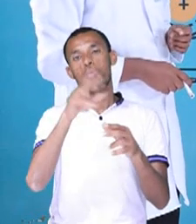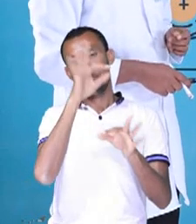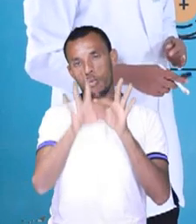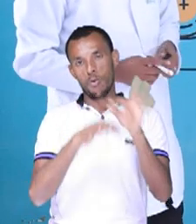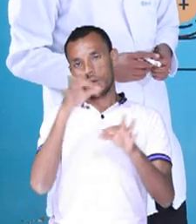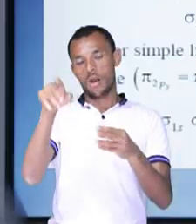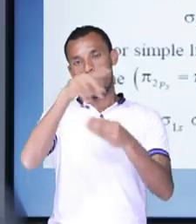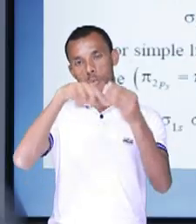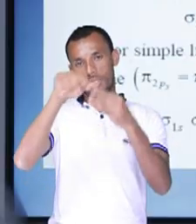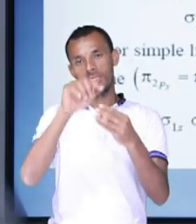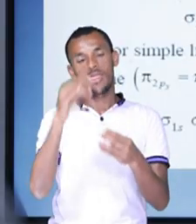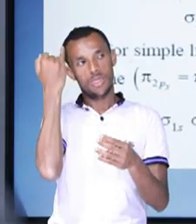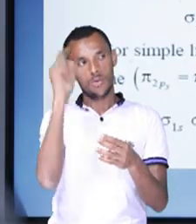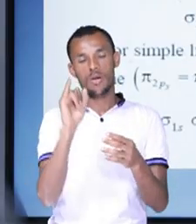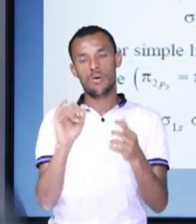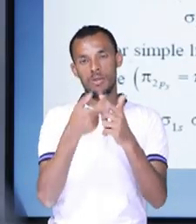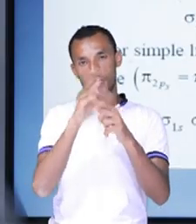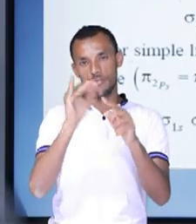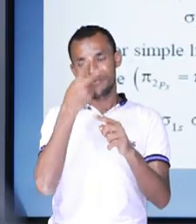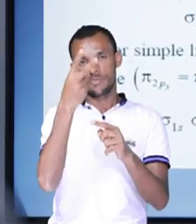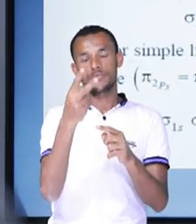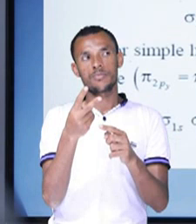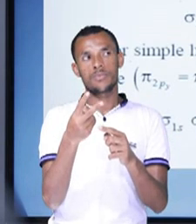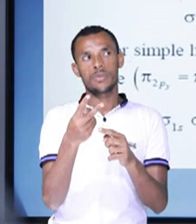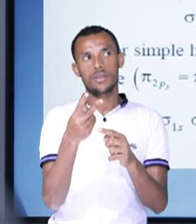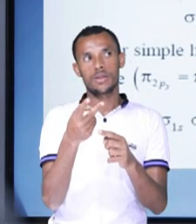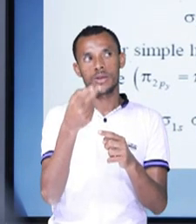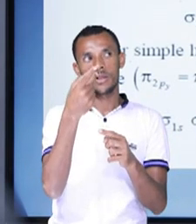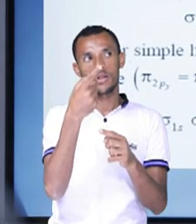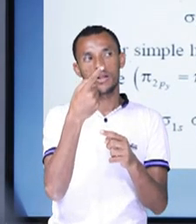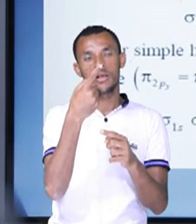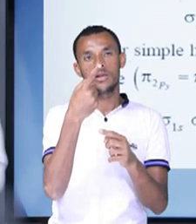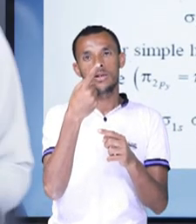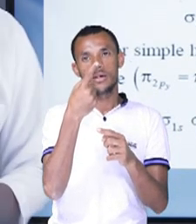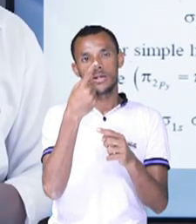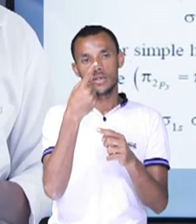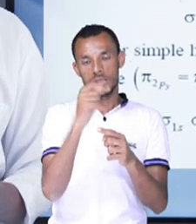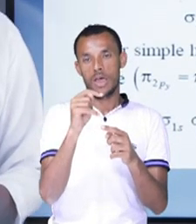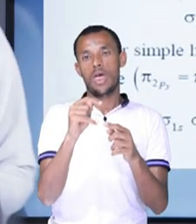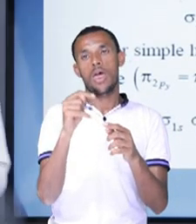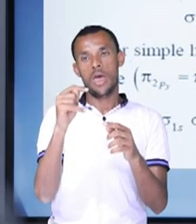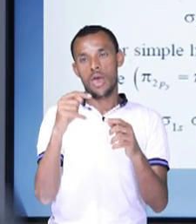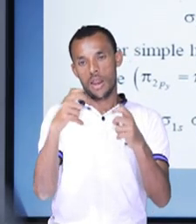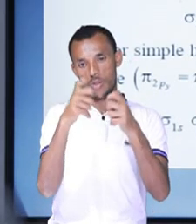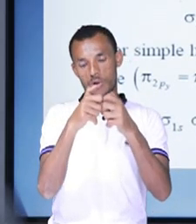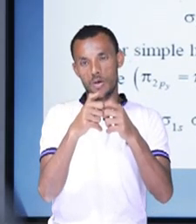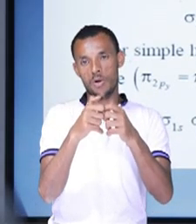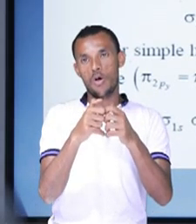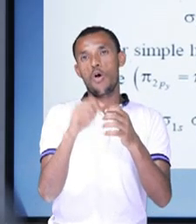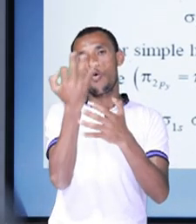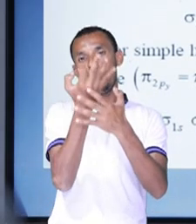orbital theory. The other one is the electron configurations of diatomic species. You